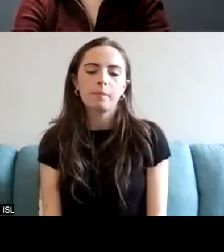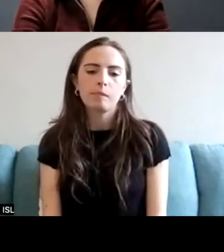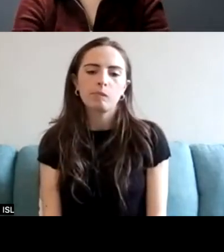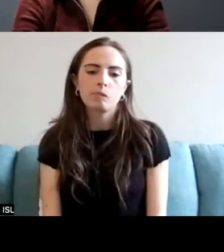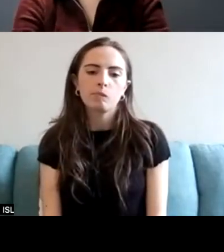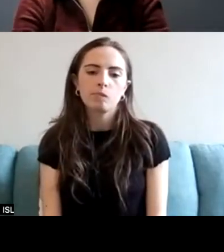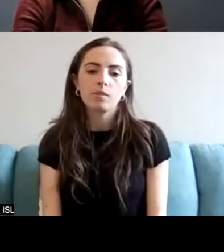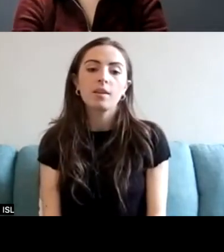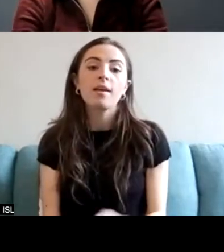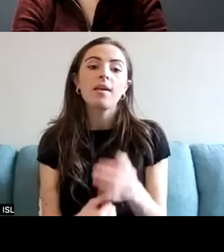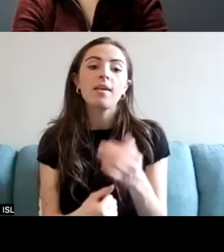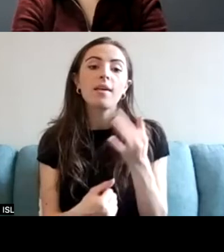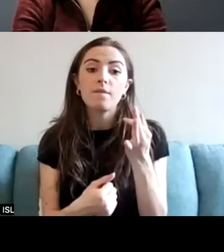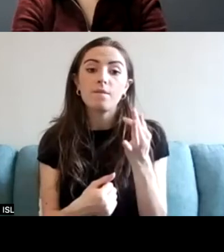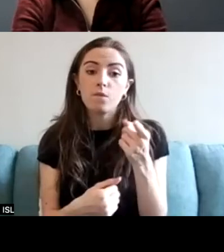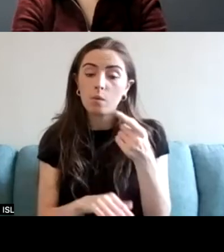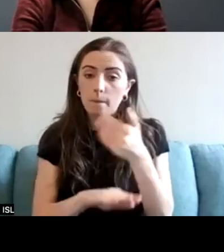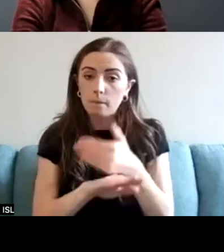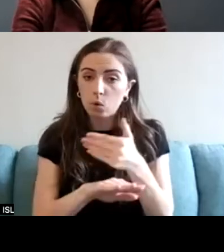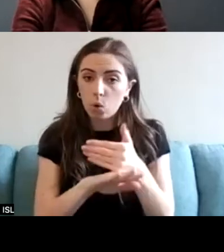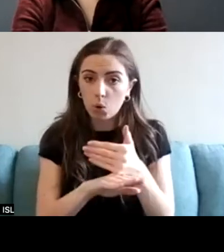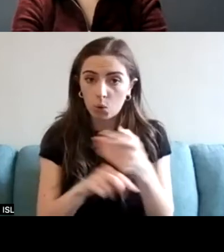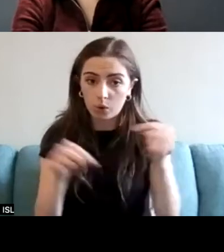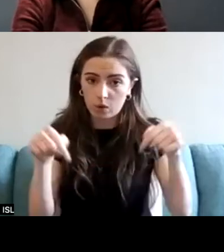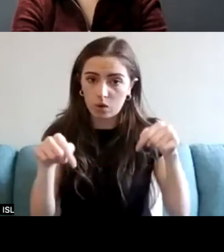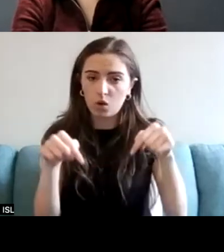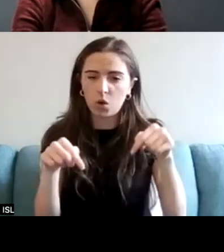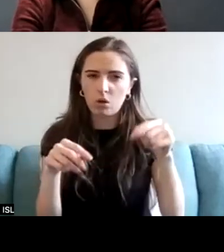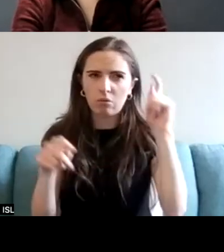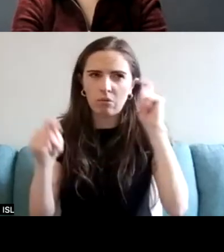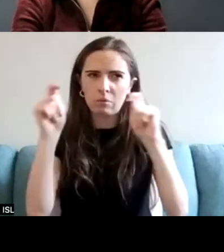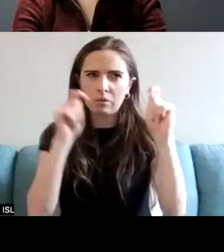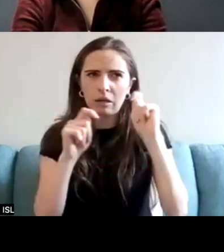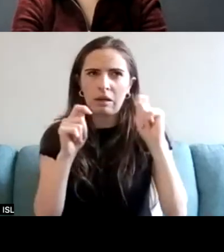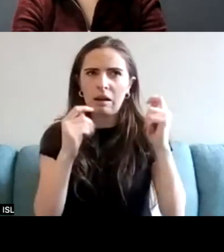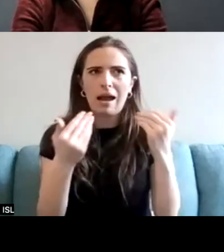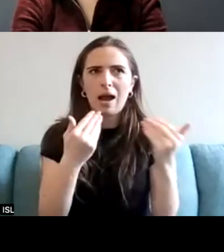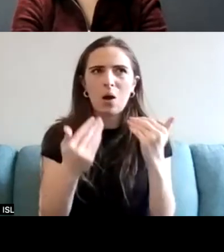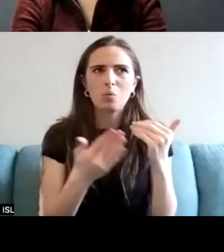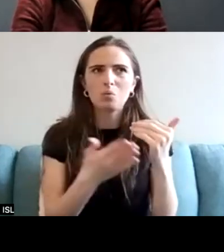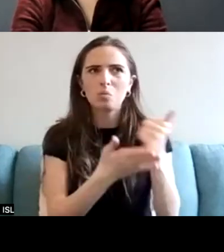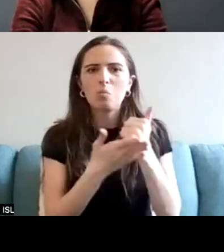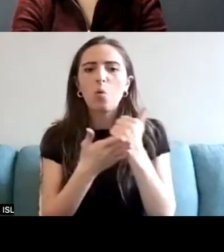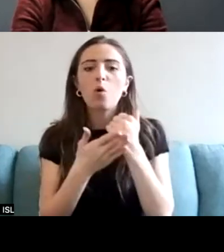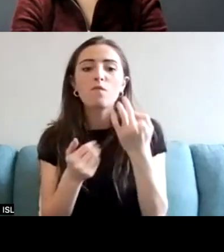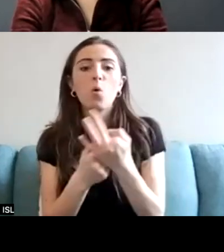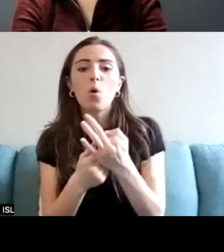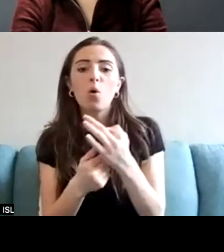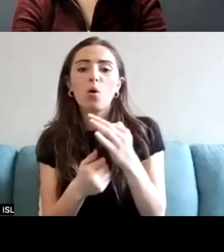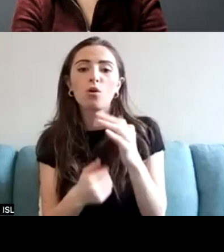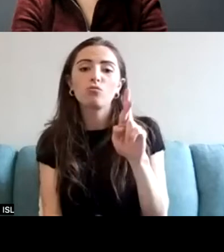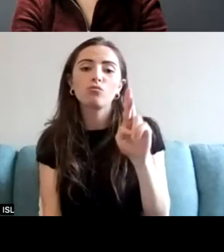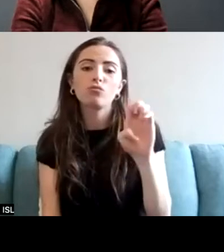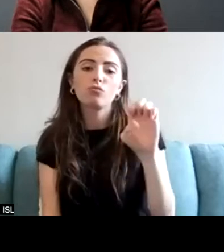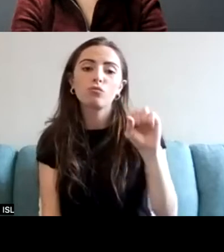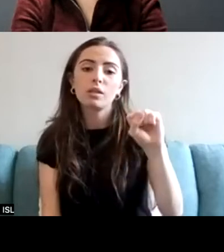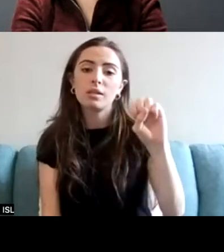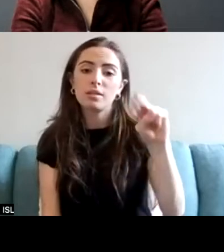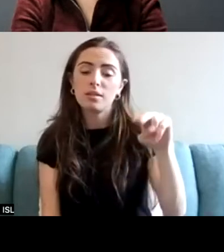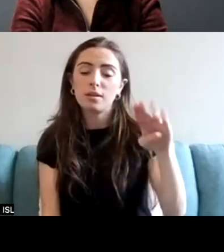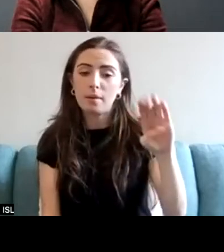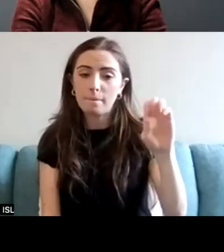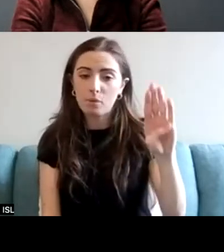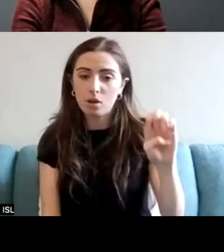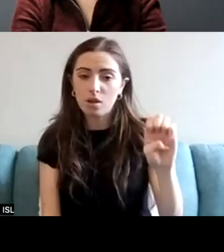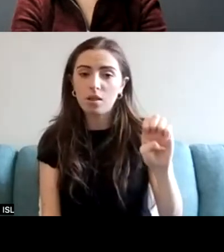if you are an employer that's sitting on this call today and you're kind of wondering, well, how do we get support around reasonable accommodations? Employers for Change is obviously here to